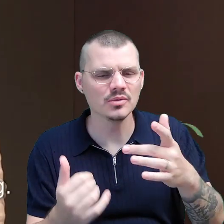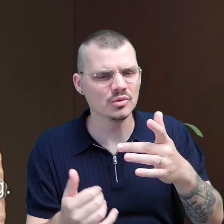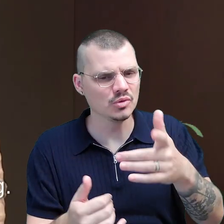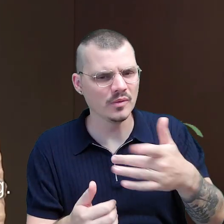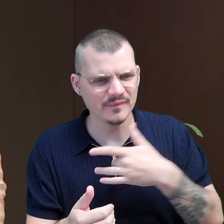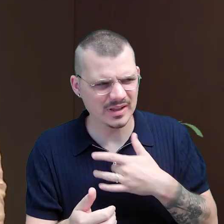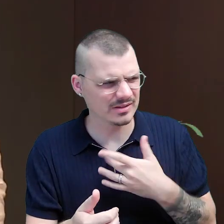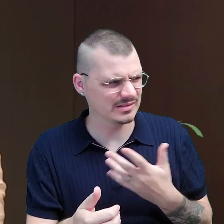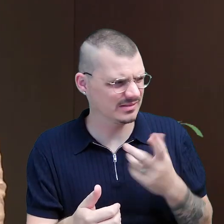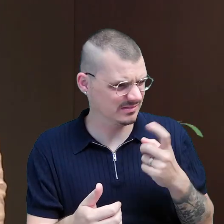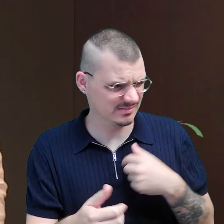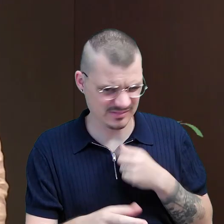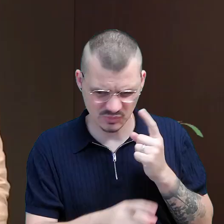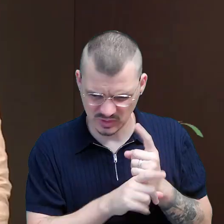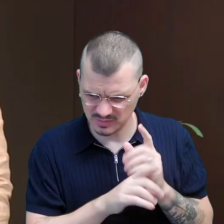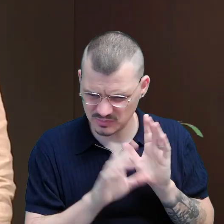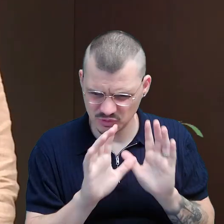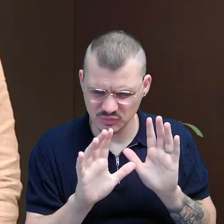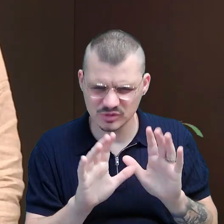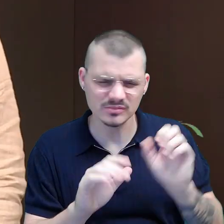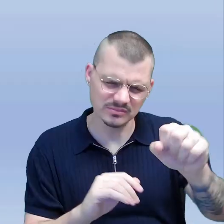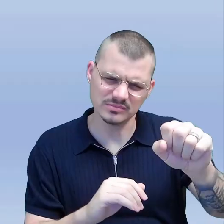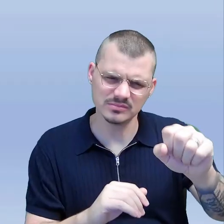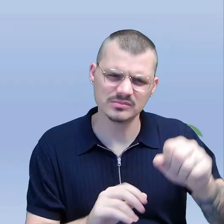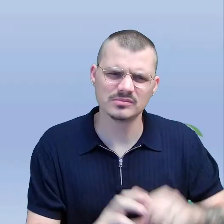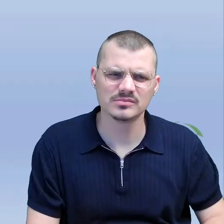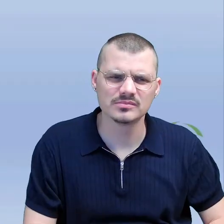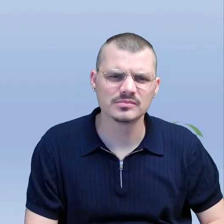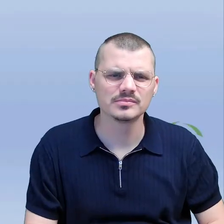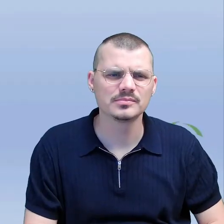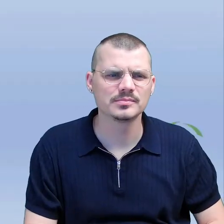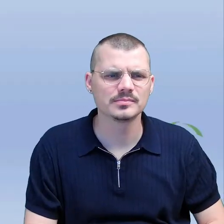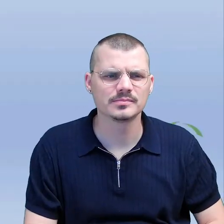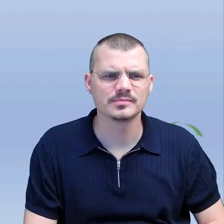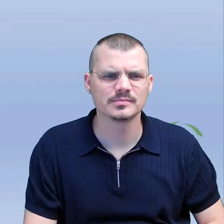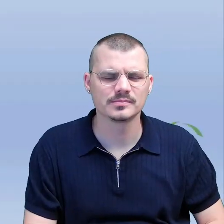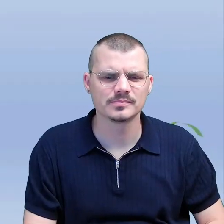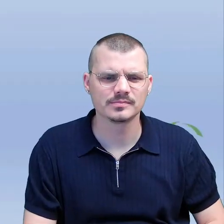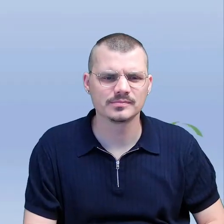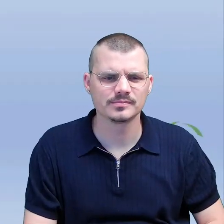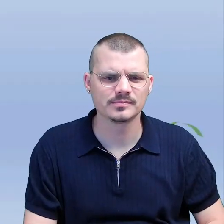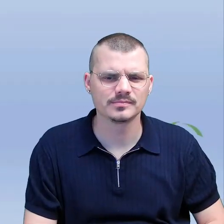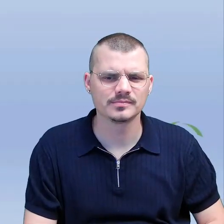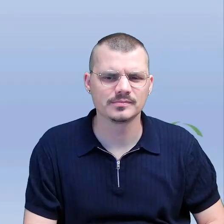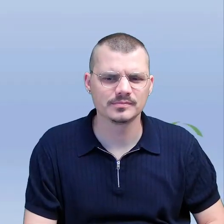you're doing the right thing.